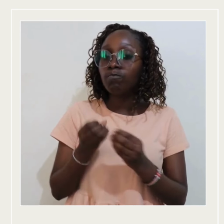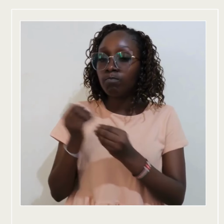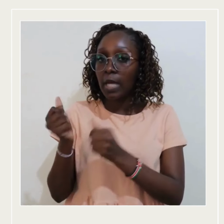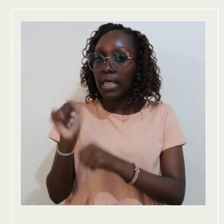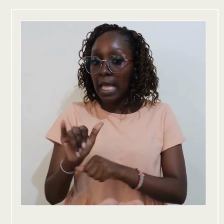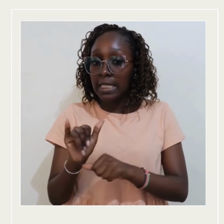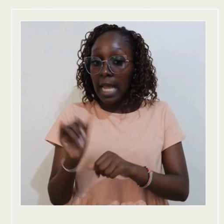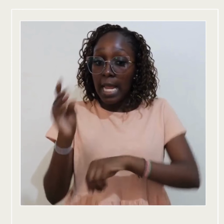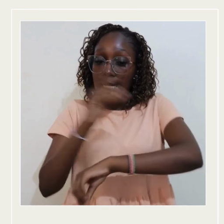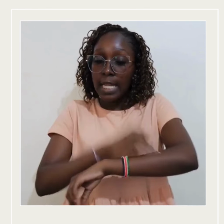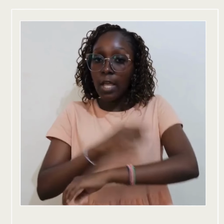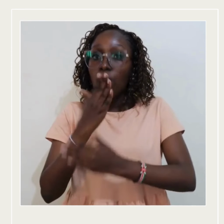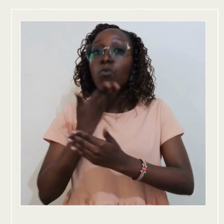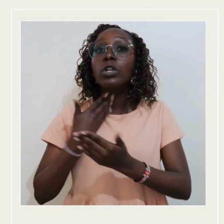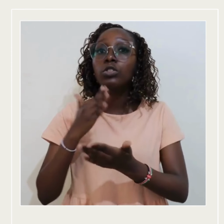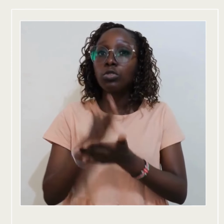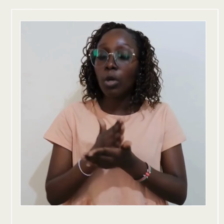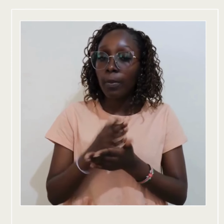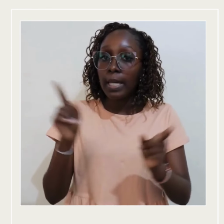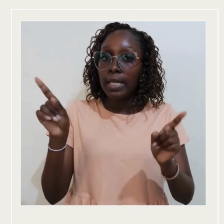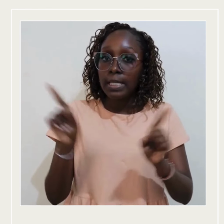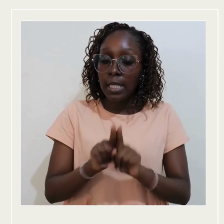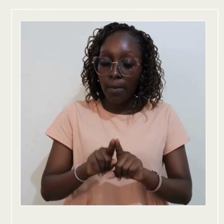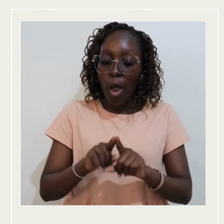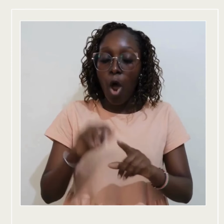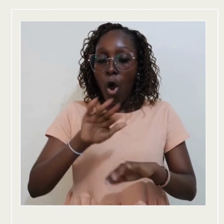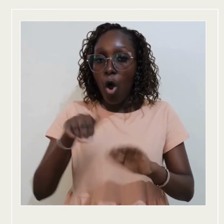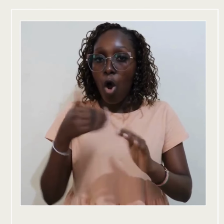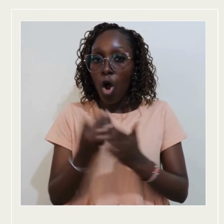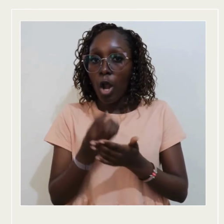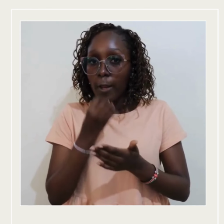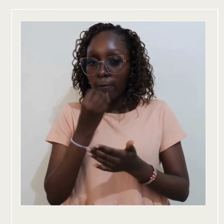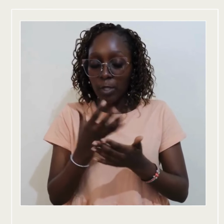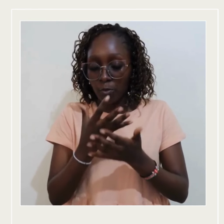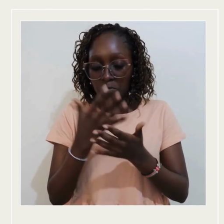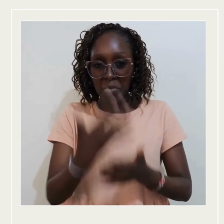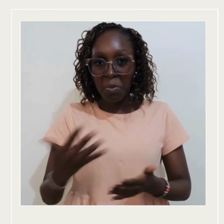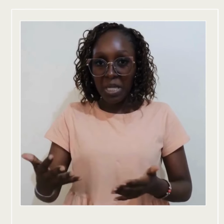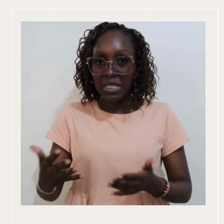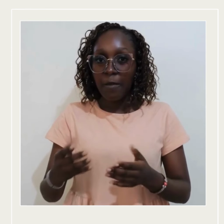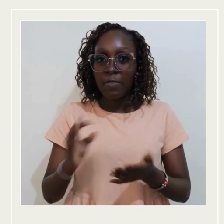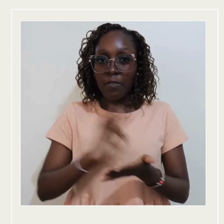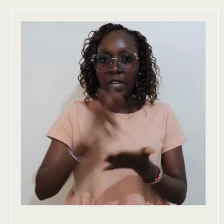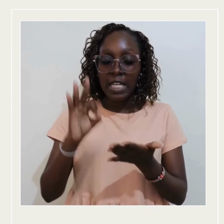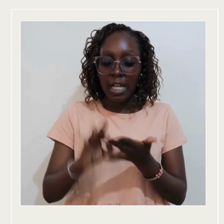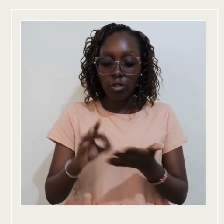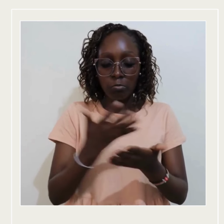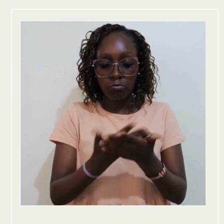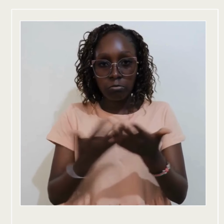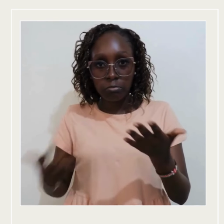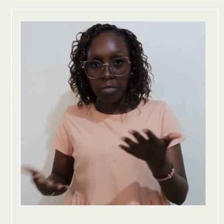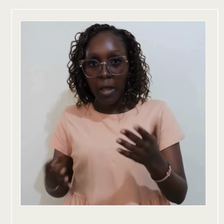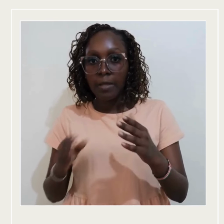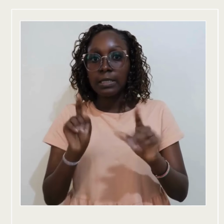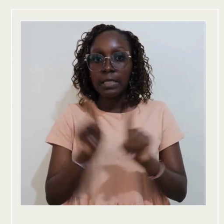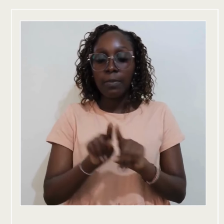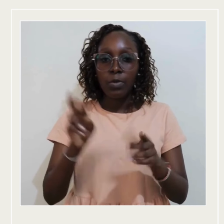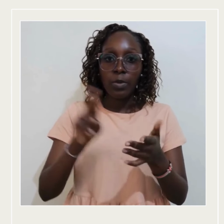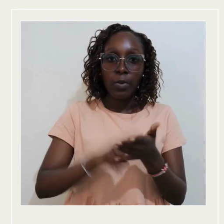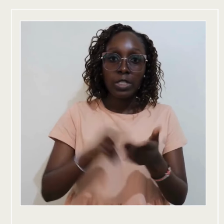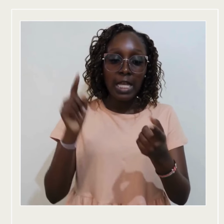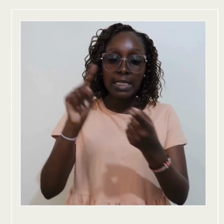date, and copies of all relevant documents, financial statements, and an auditor's report up to the